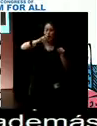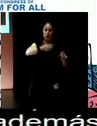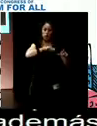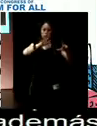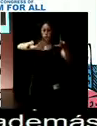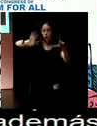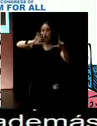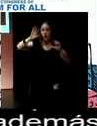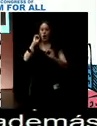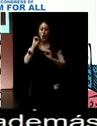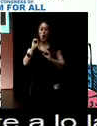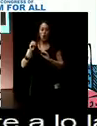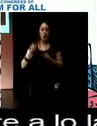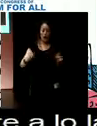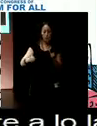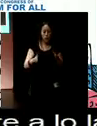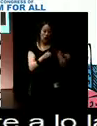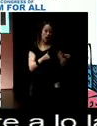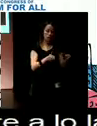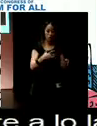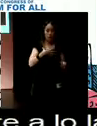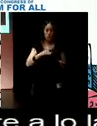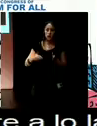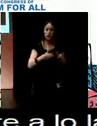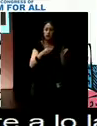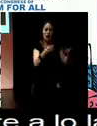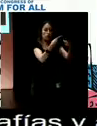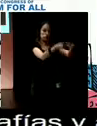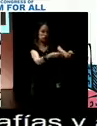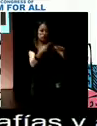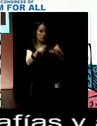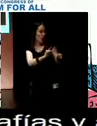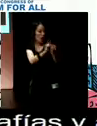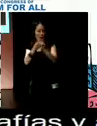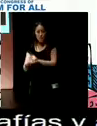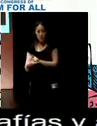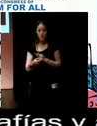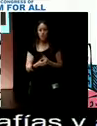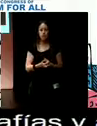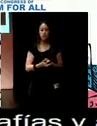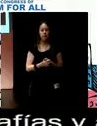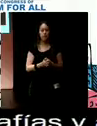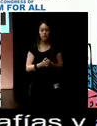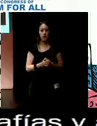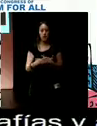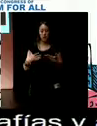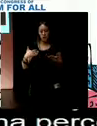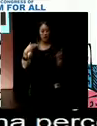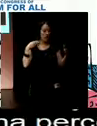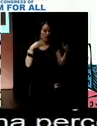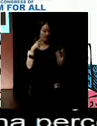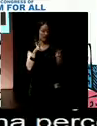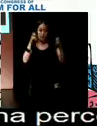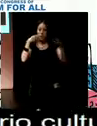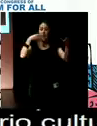geographies and in different seasons of the year, a different perception of a cultural itinerary. The access